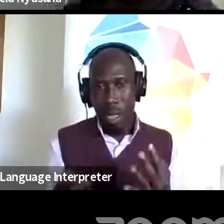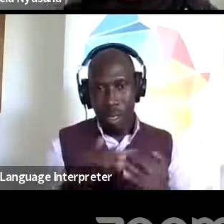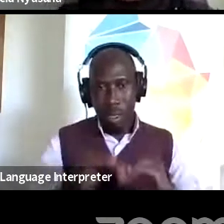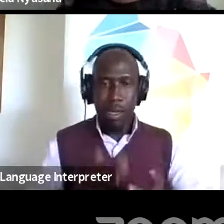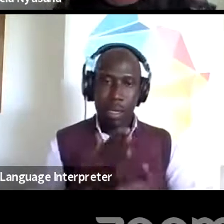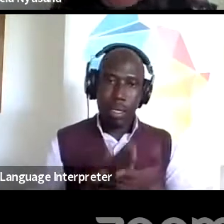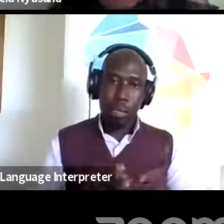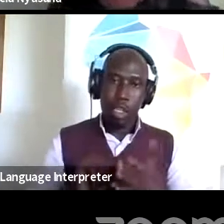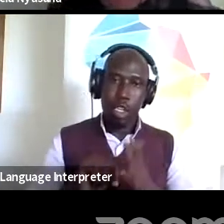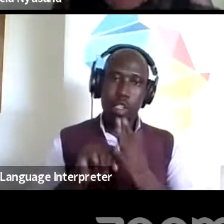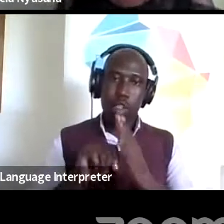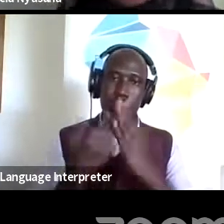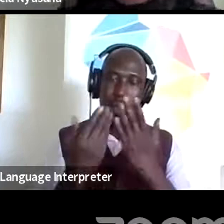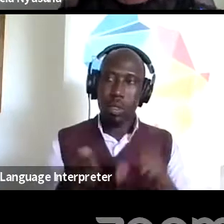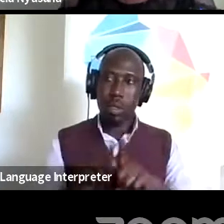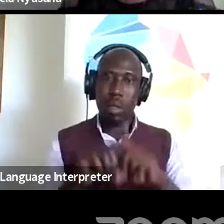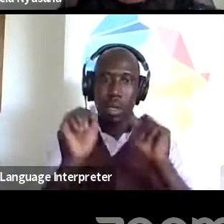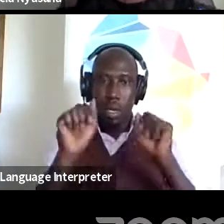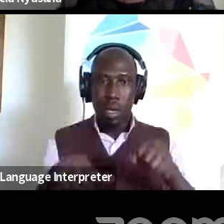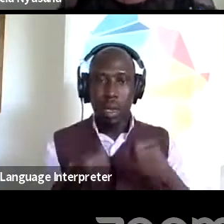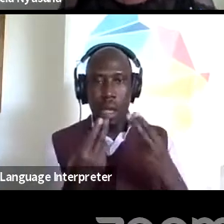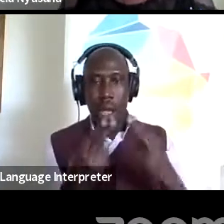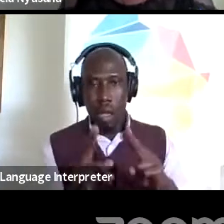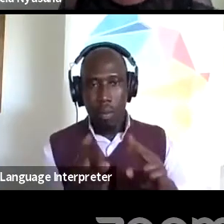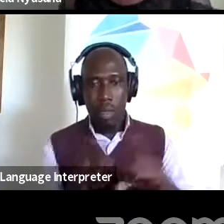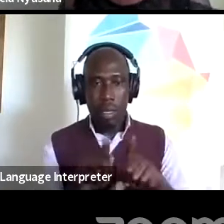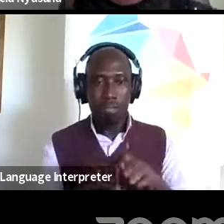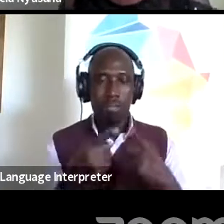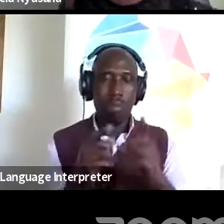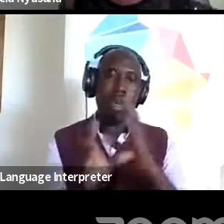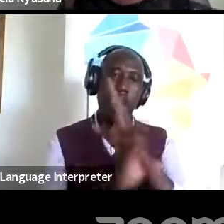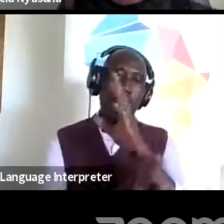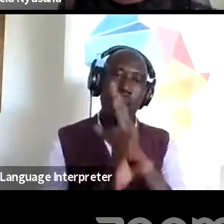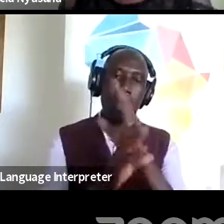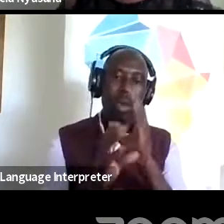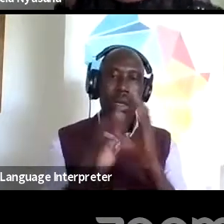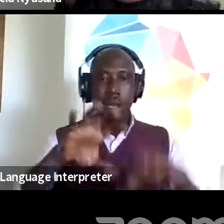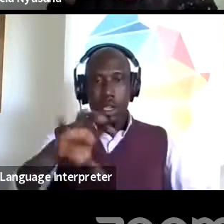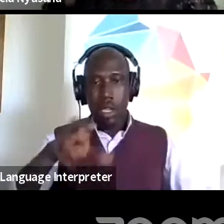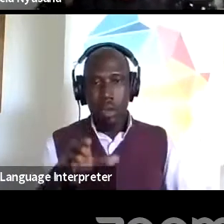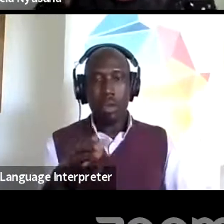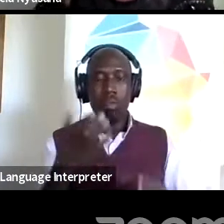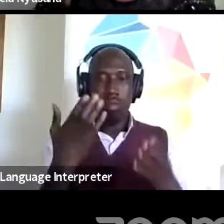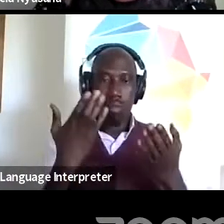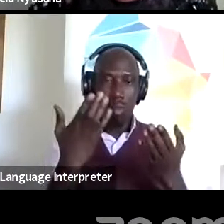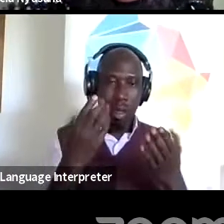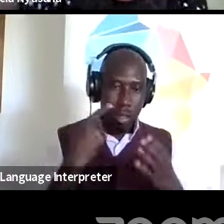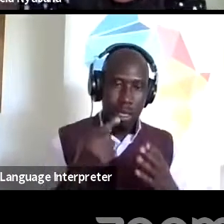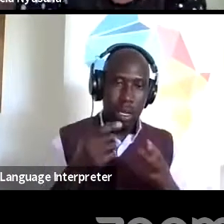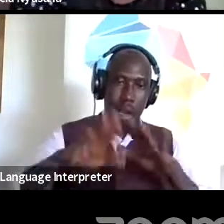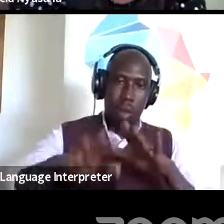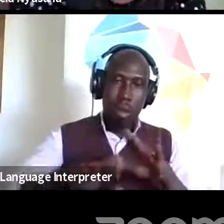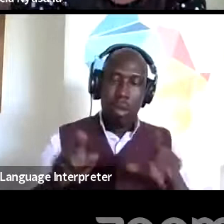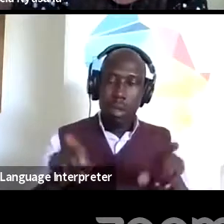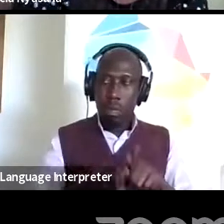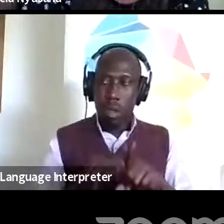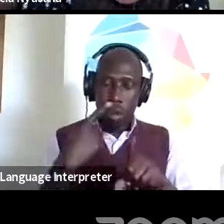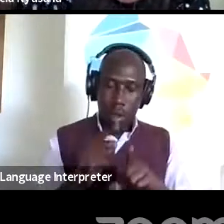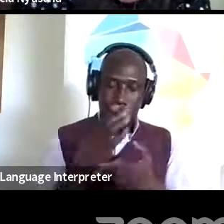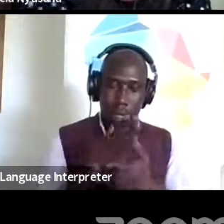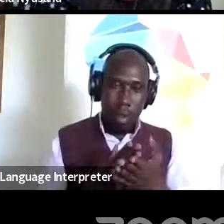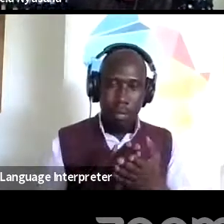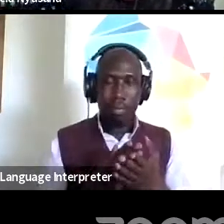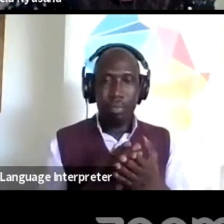some of the issues also that are coming out that several countries in the region still rank lowest when we look at some of these indexes.